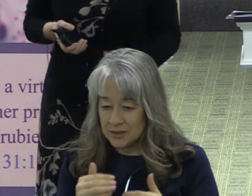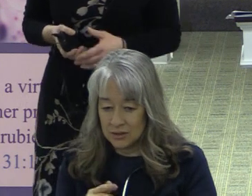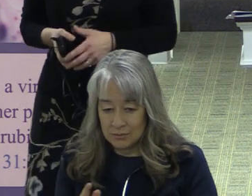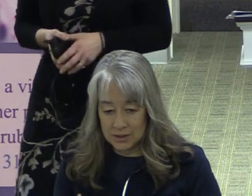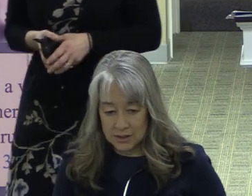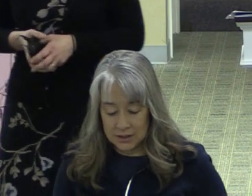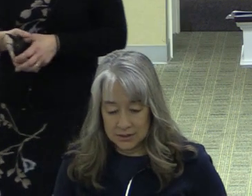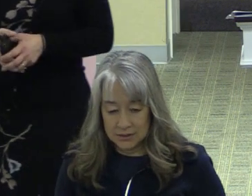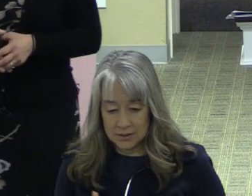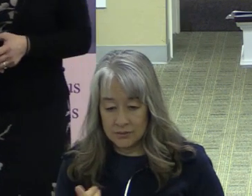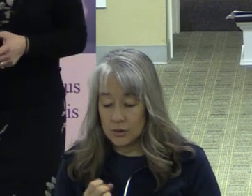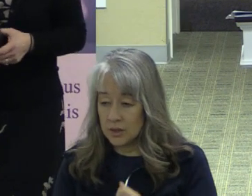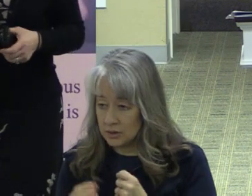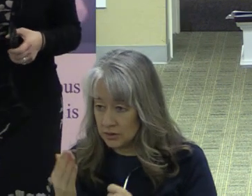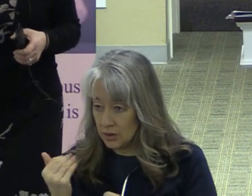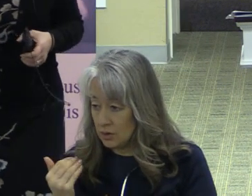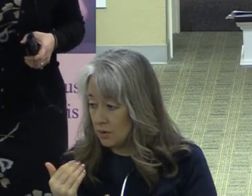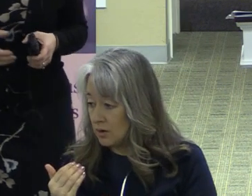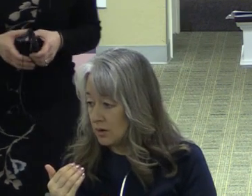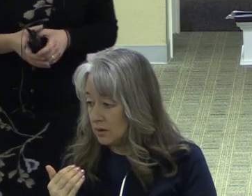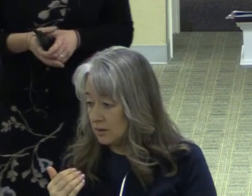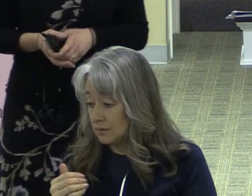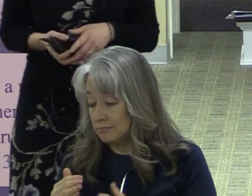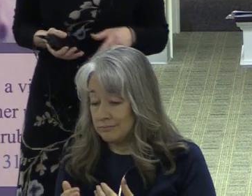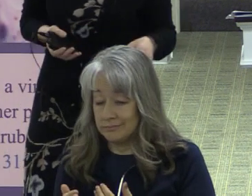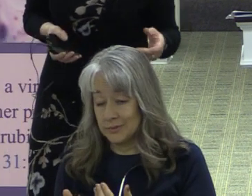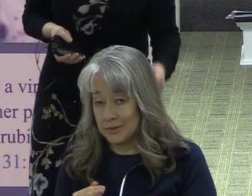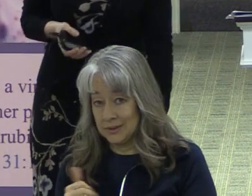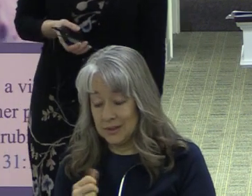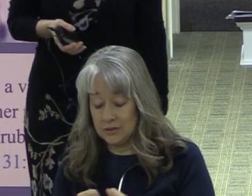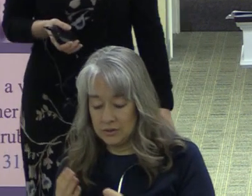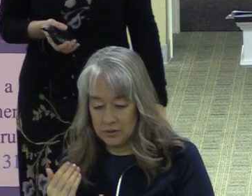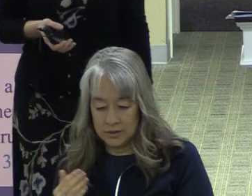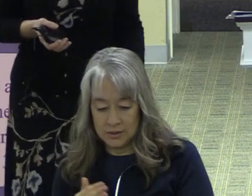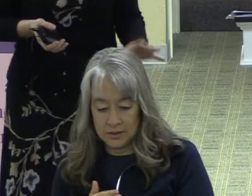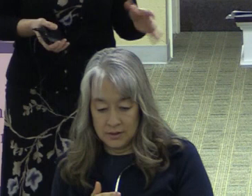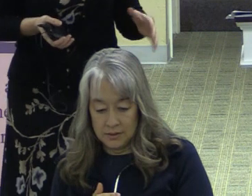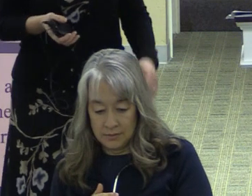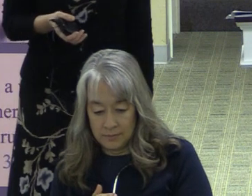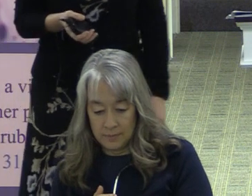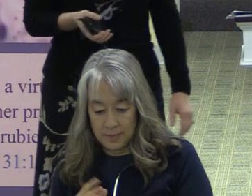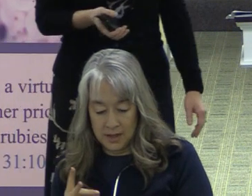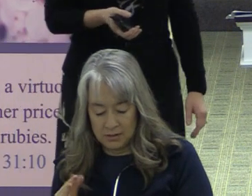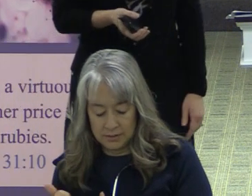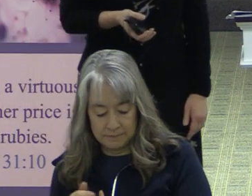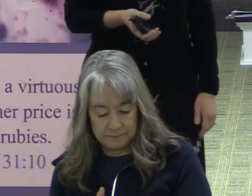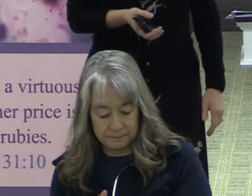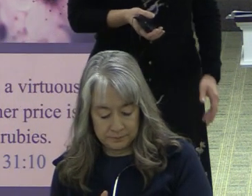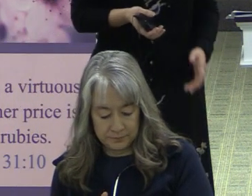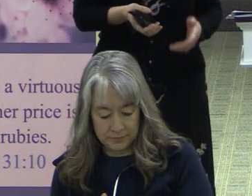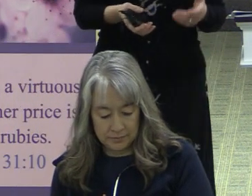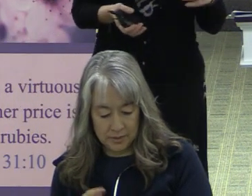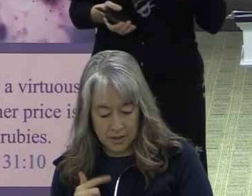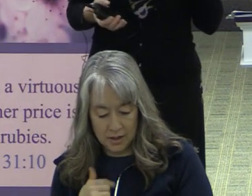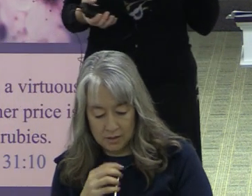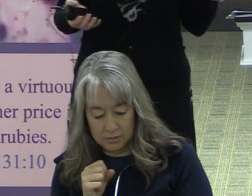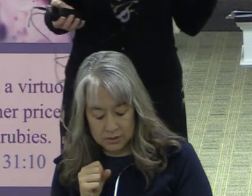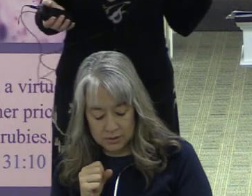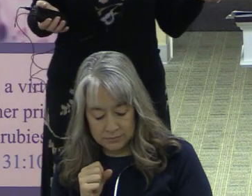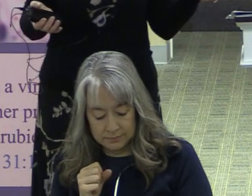know, a couple years ago, maybe it was actually like 10 years ago, 8 or 10, I